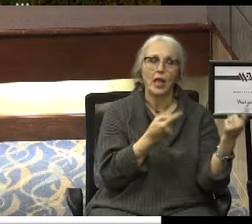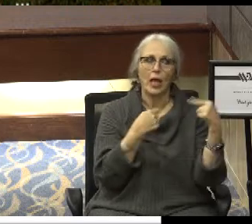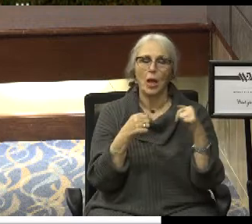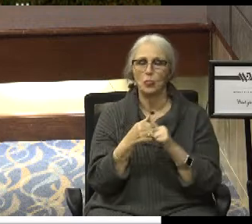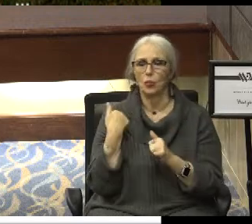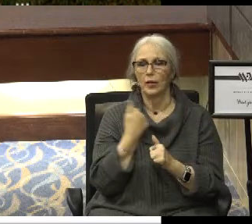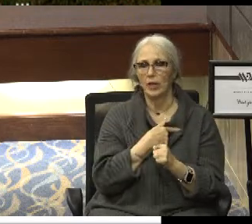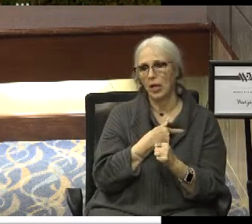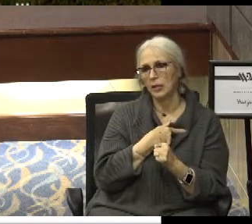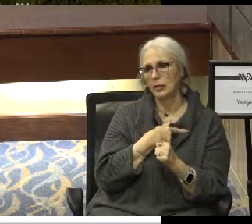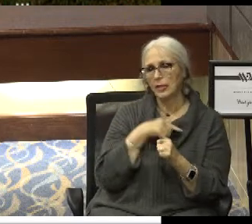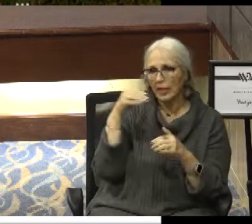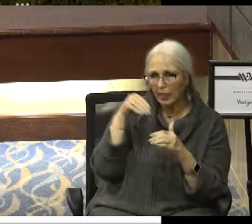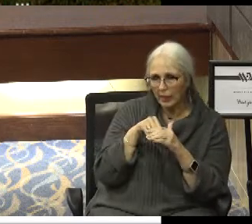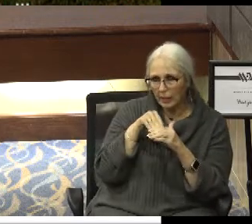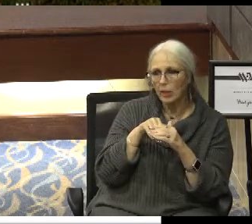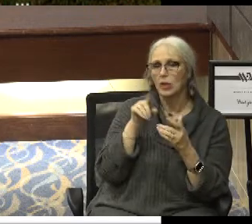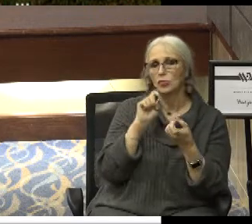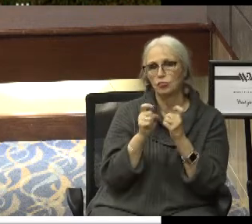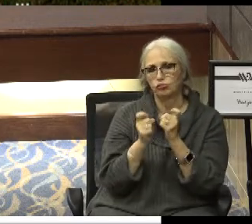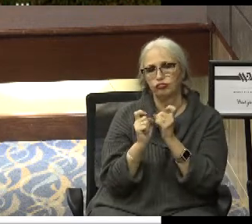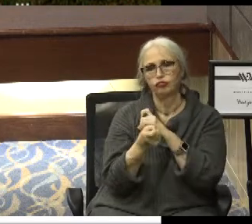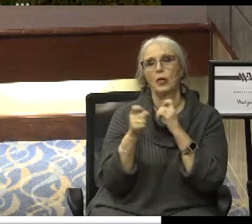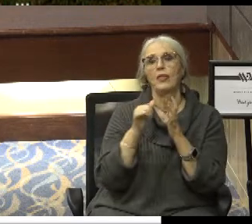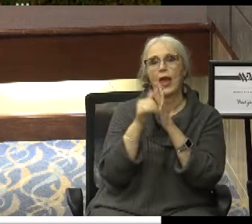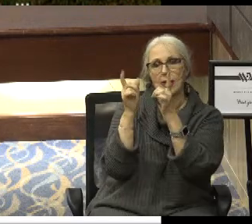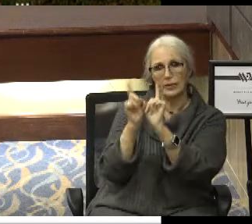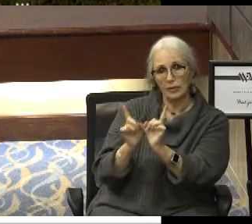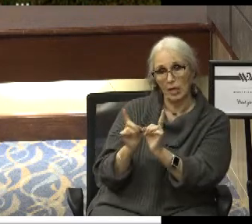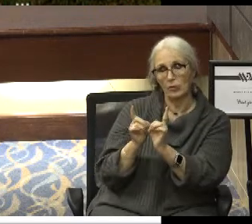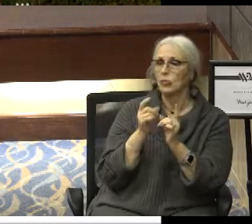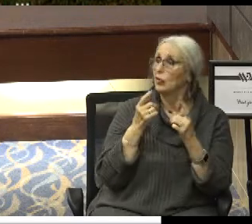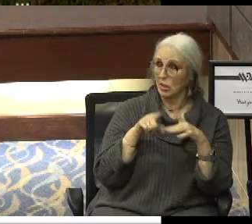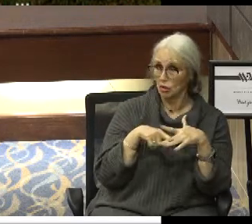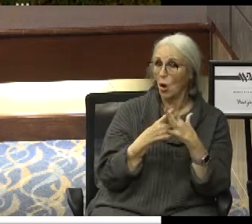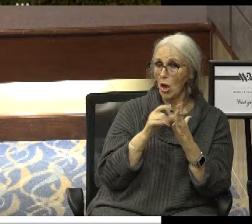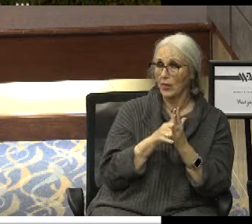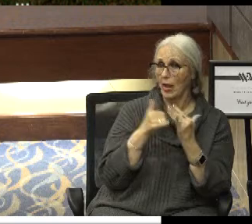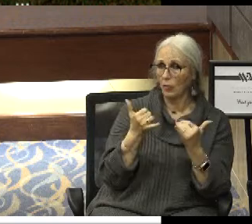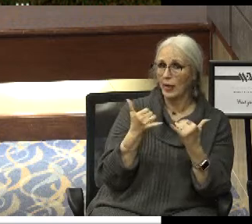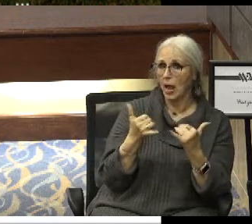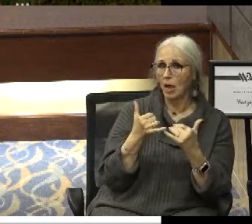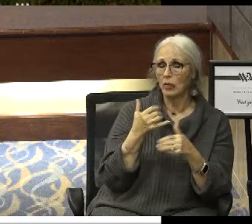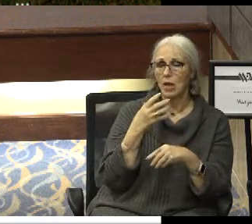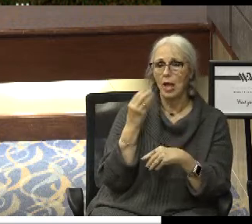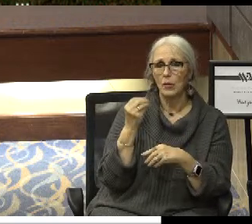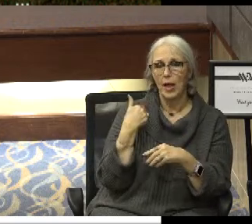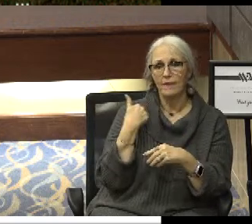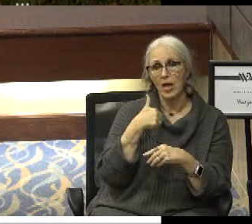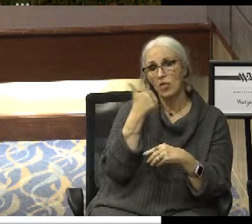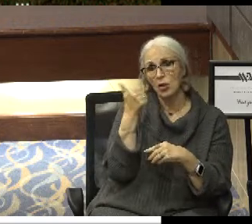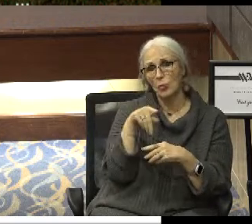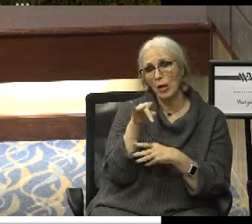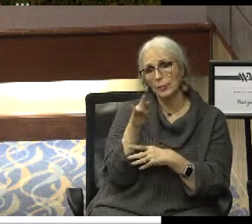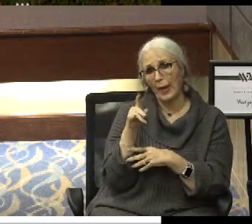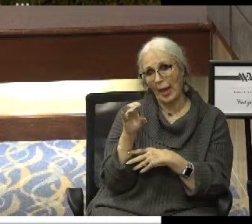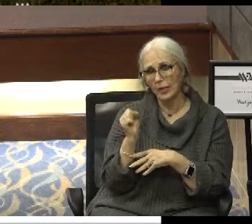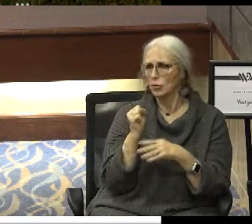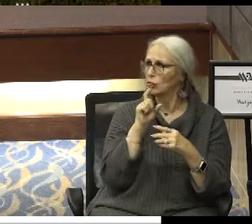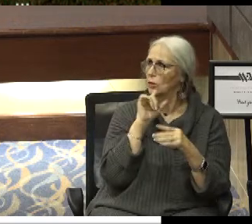of customize out what that design will be. That process has now begun, and we've got a bunch of prospects identified, which is